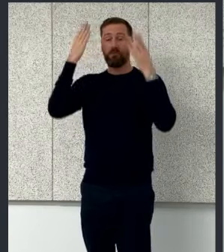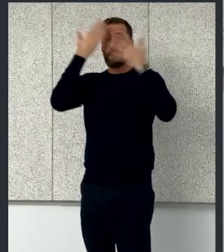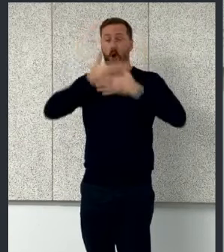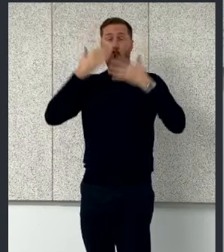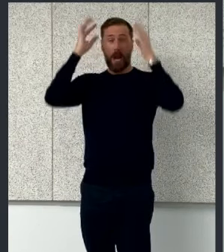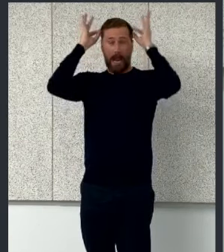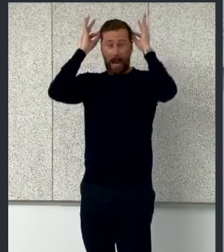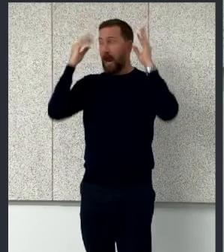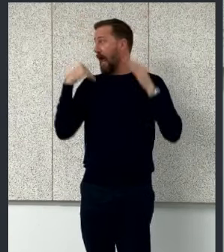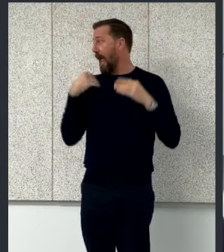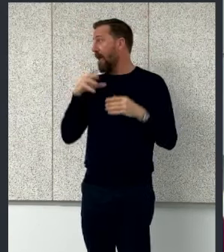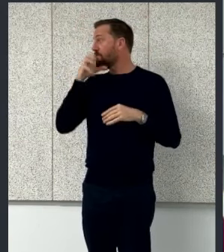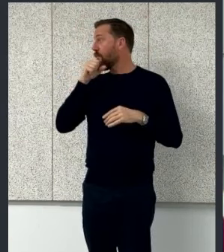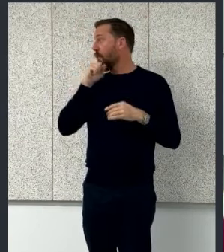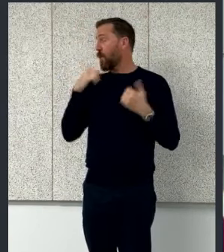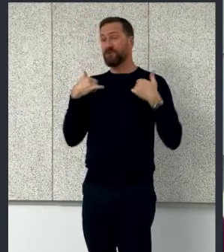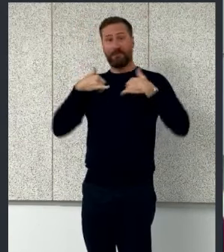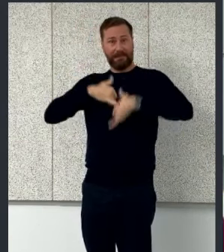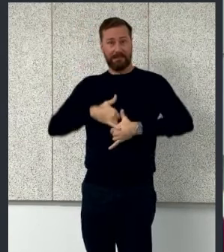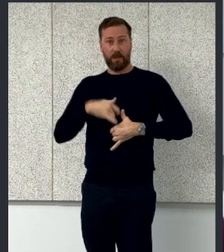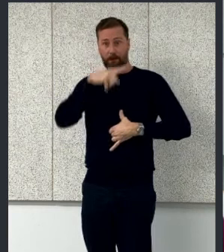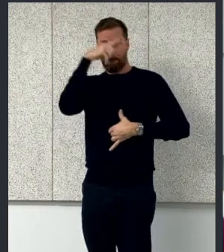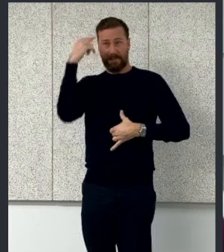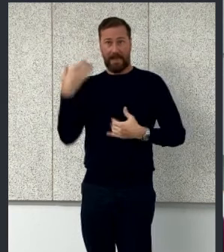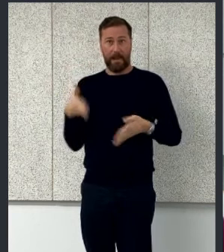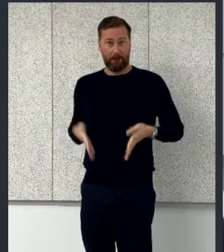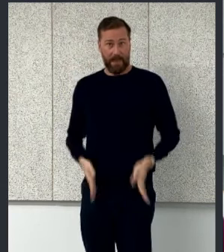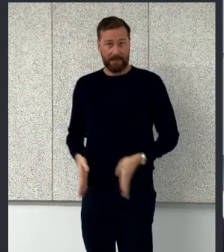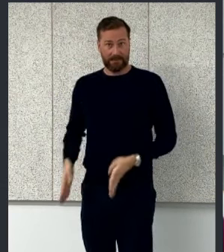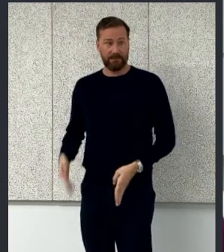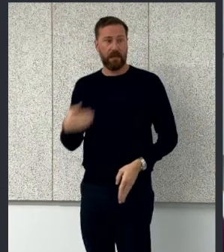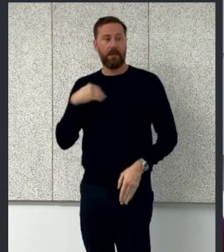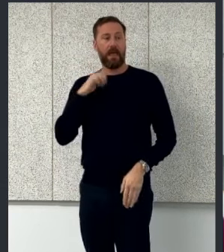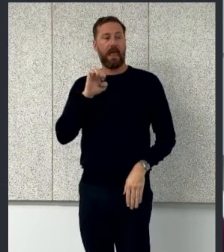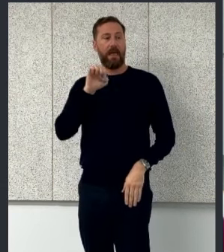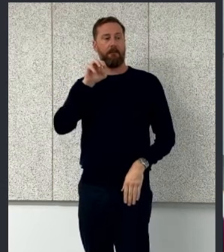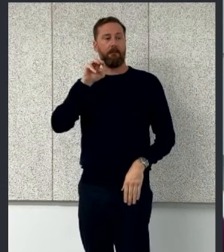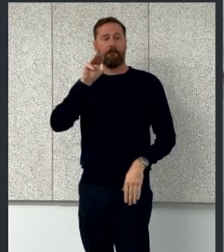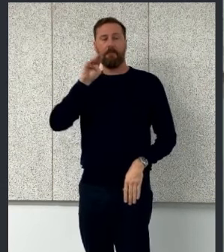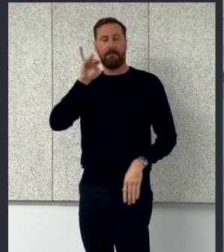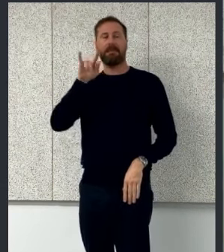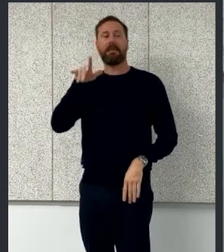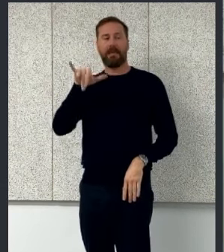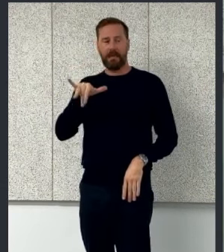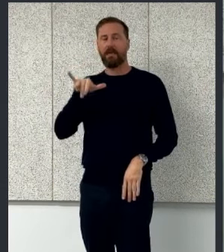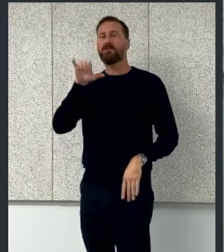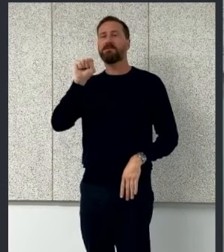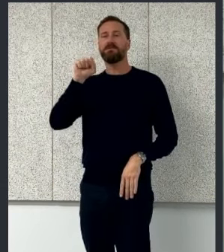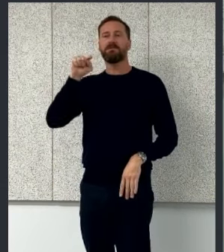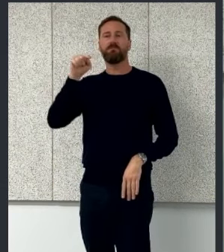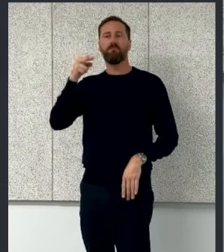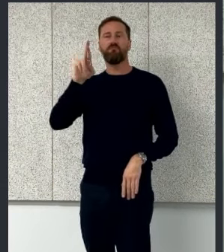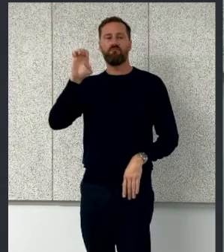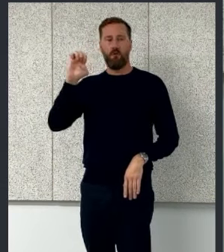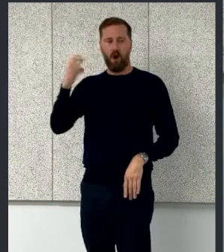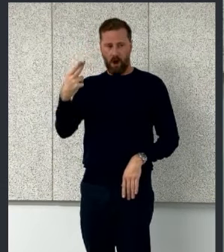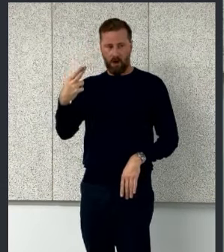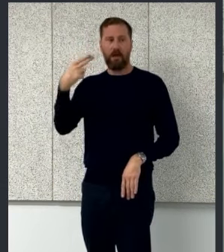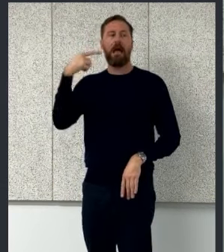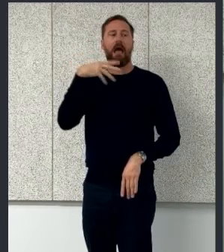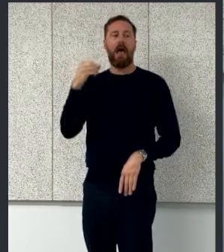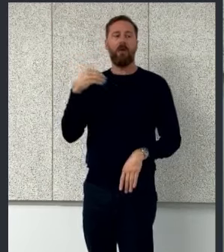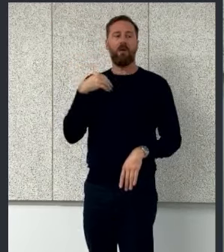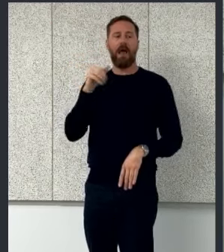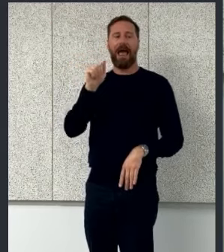pants. Hi, I'm Emily Sprock. I'm a Program Officer at the Howard Gilman Foundation. She, her.